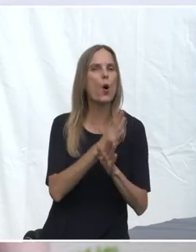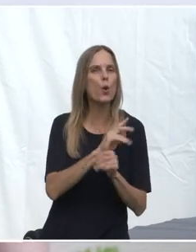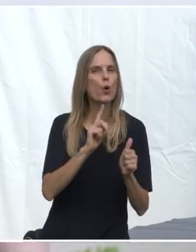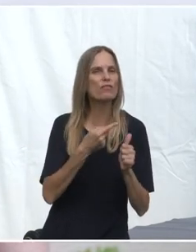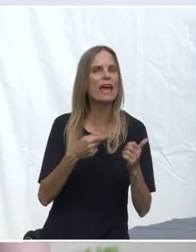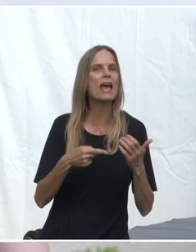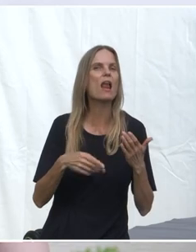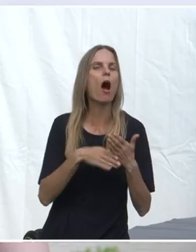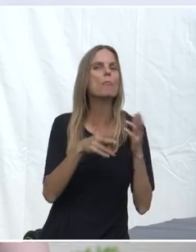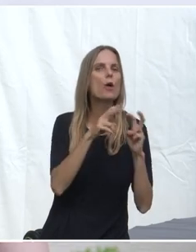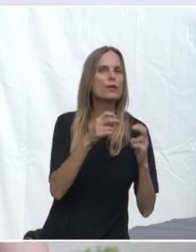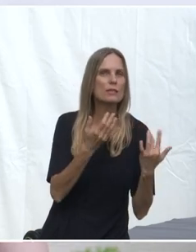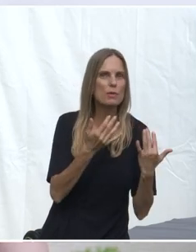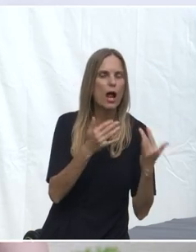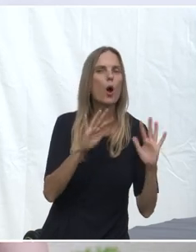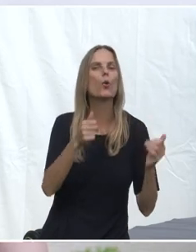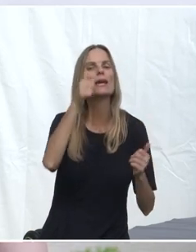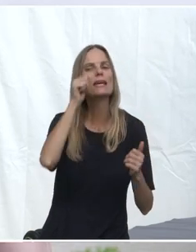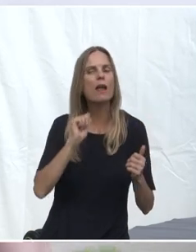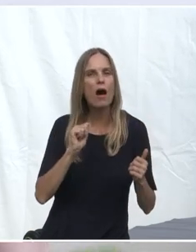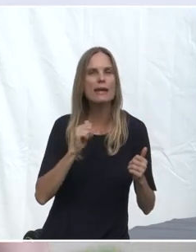help, when the women in our lives tell us to.